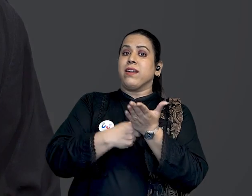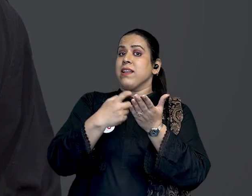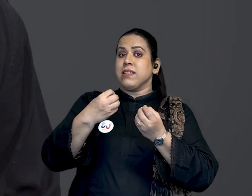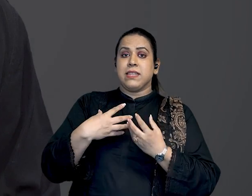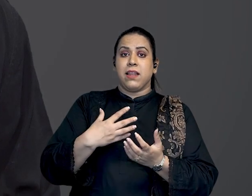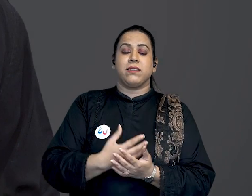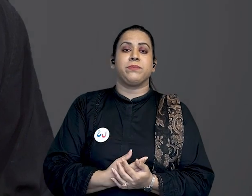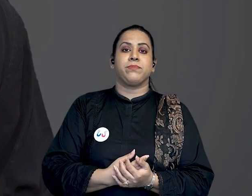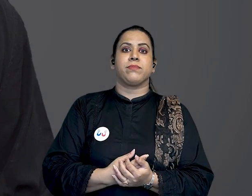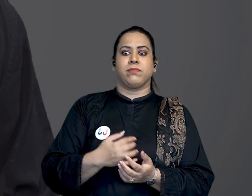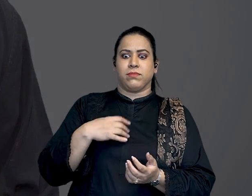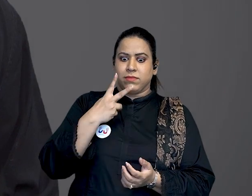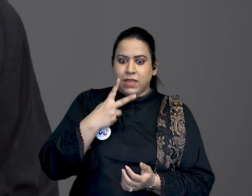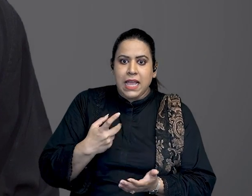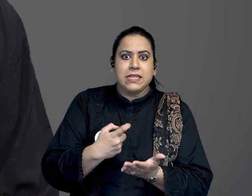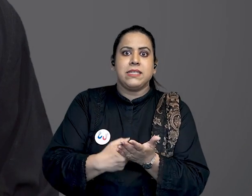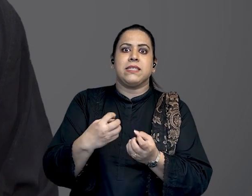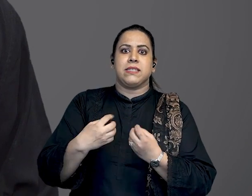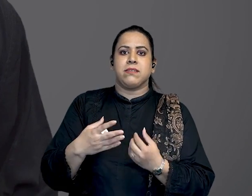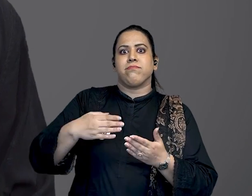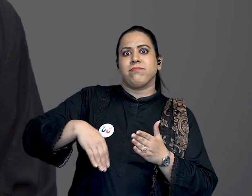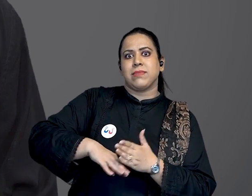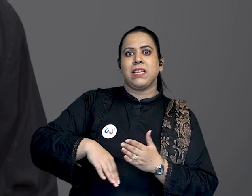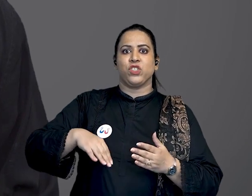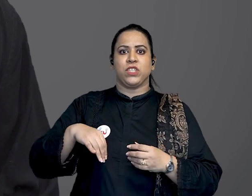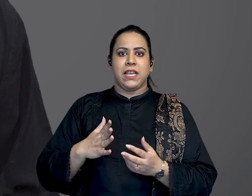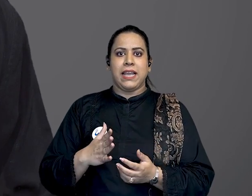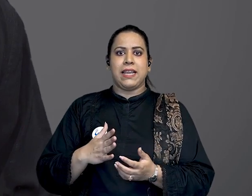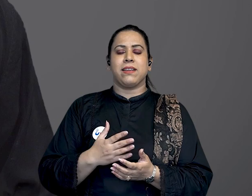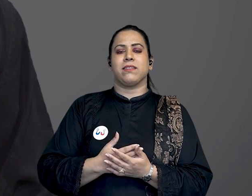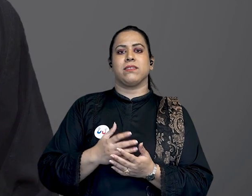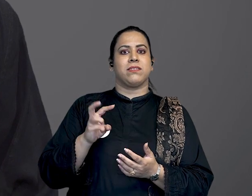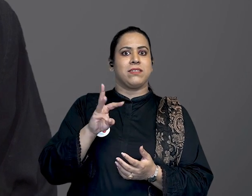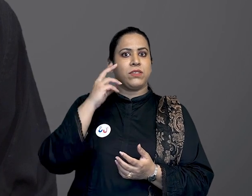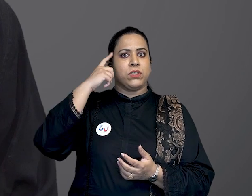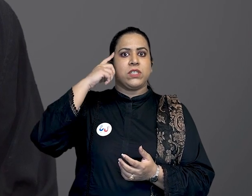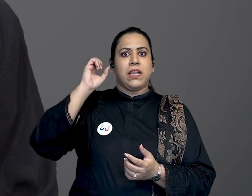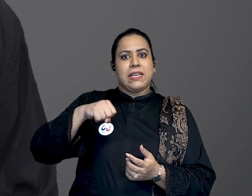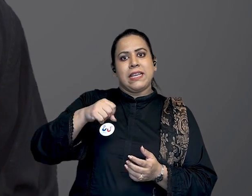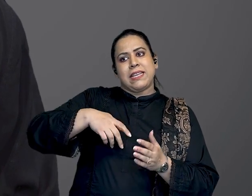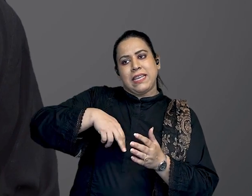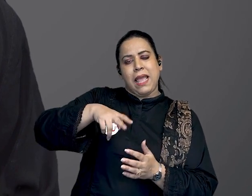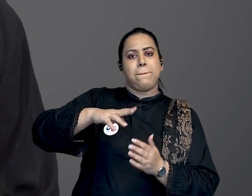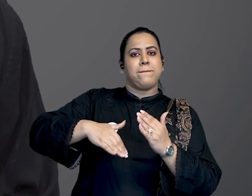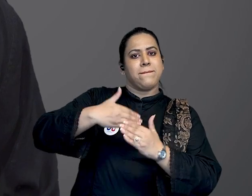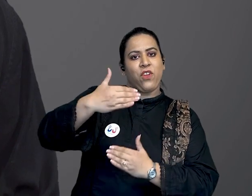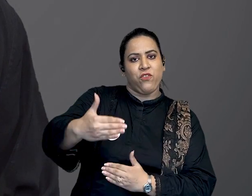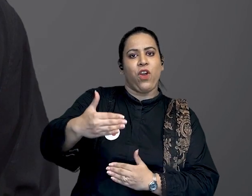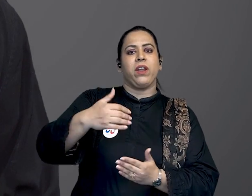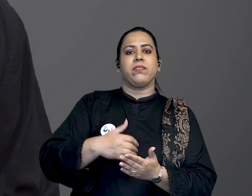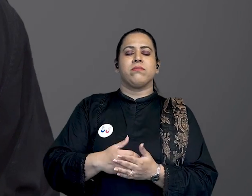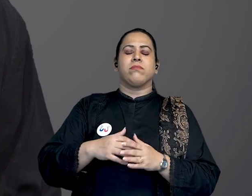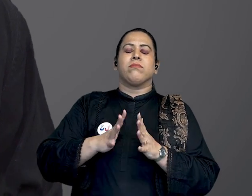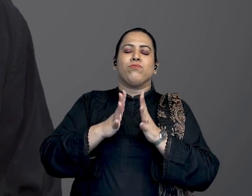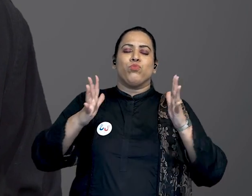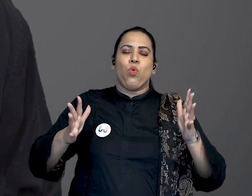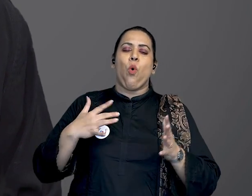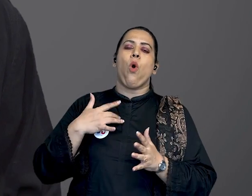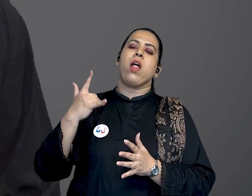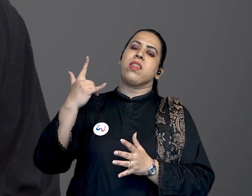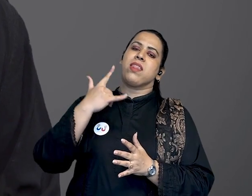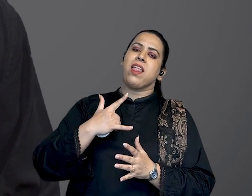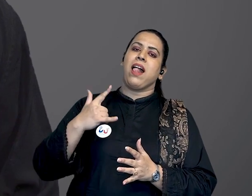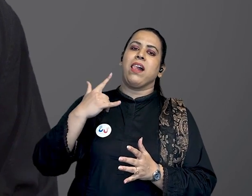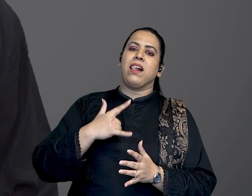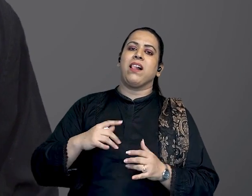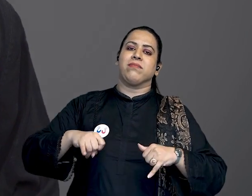just want to be the #1 health food brand in the health and fitness sector, ranging with products in retail,